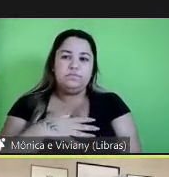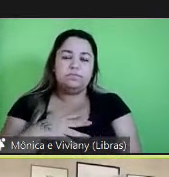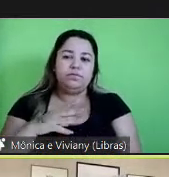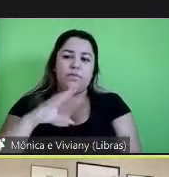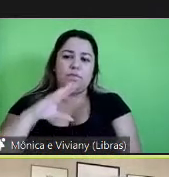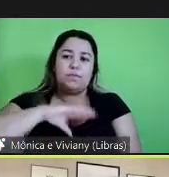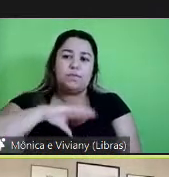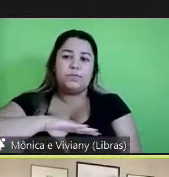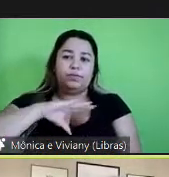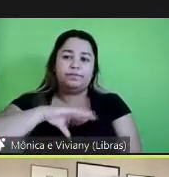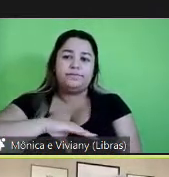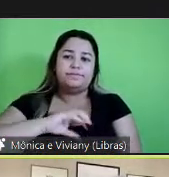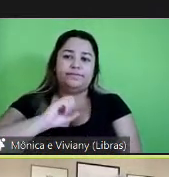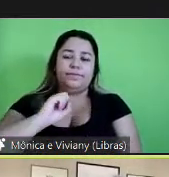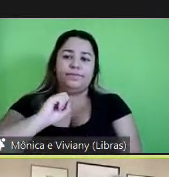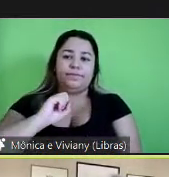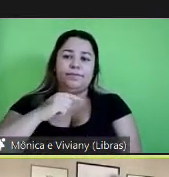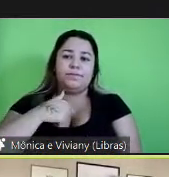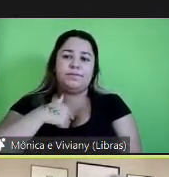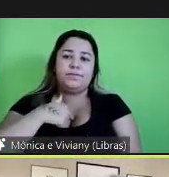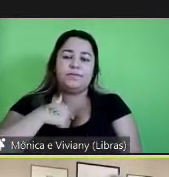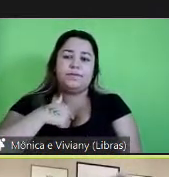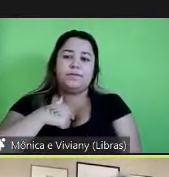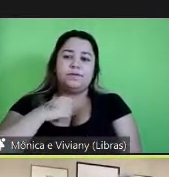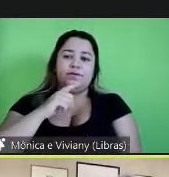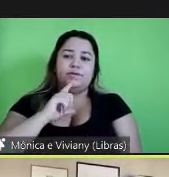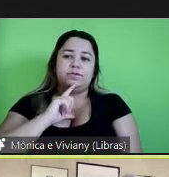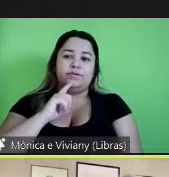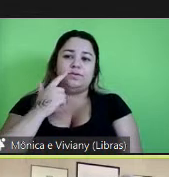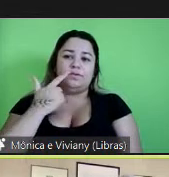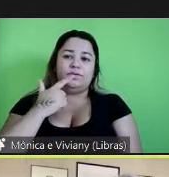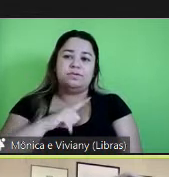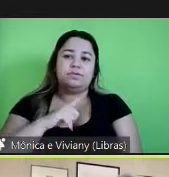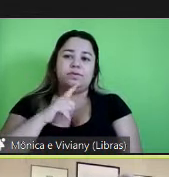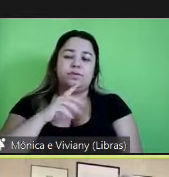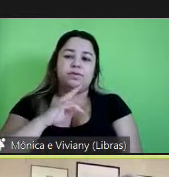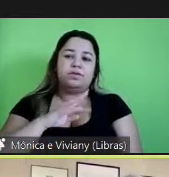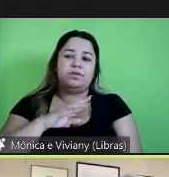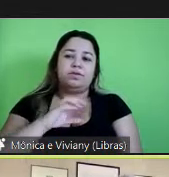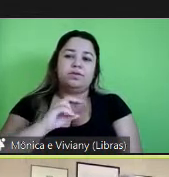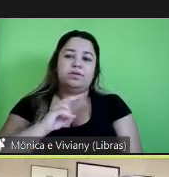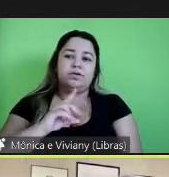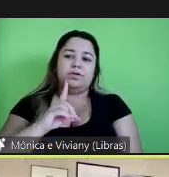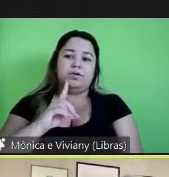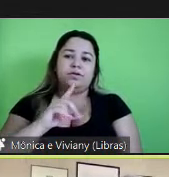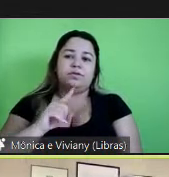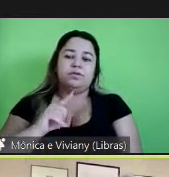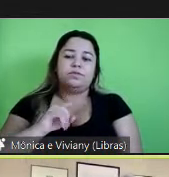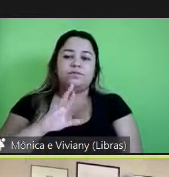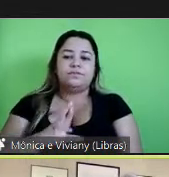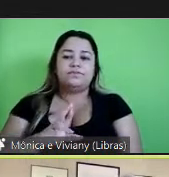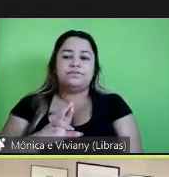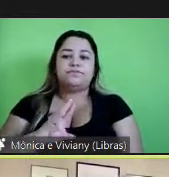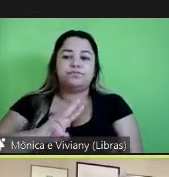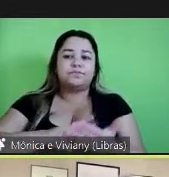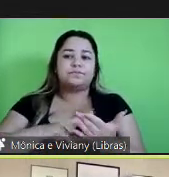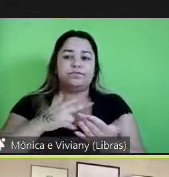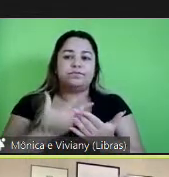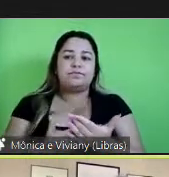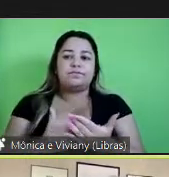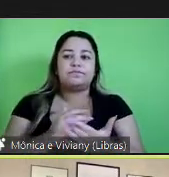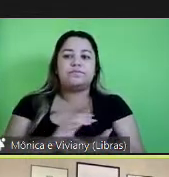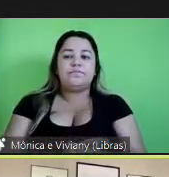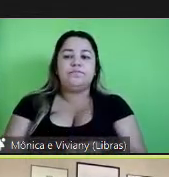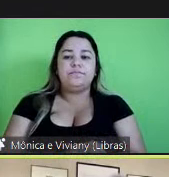have been able to try to translate. Eu falo pouco de português, mas não o suficiente para falar com vocês em